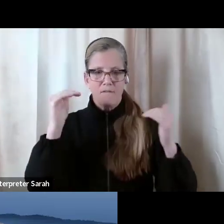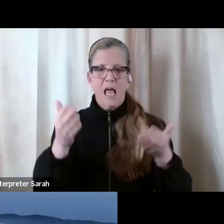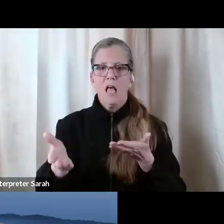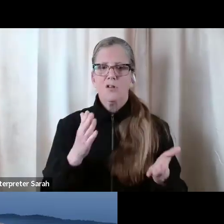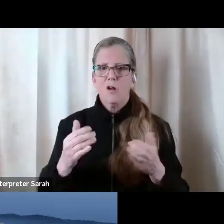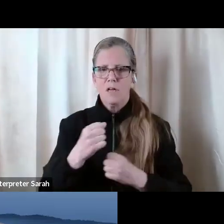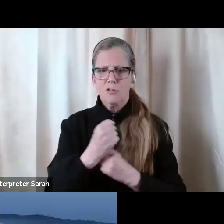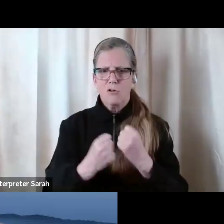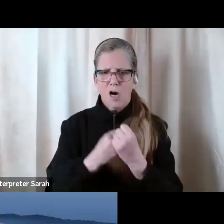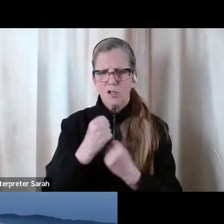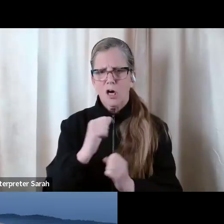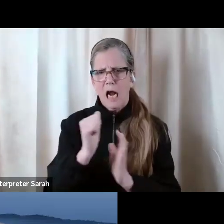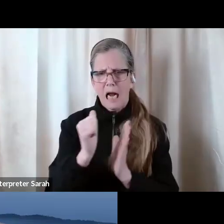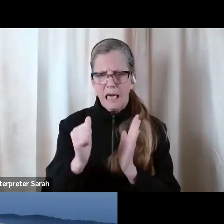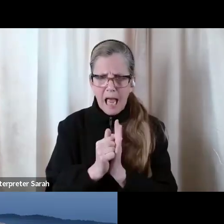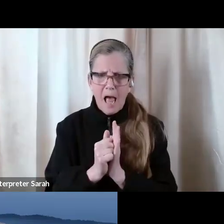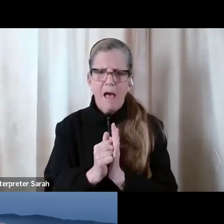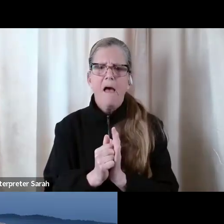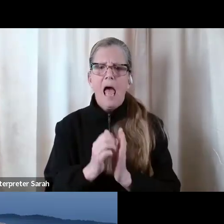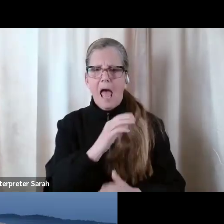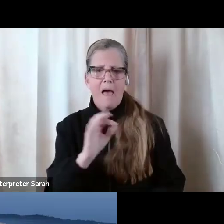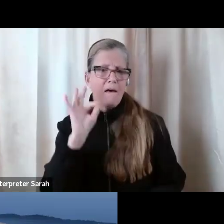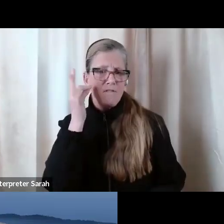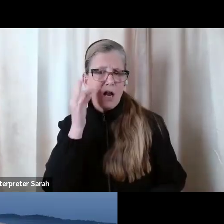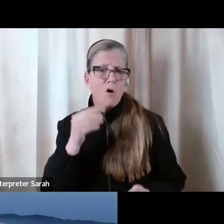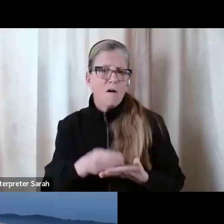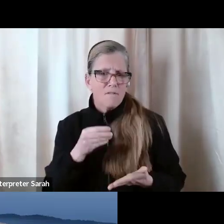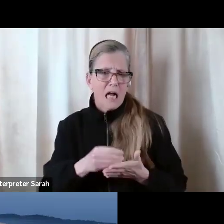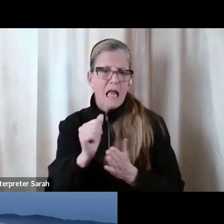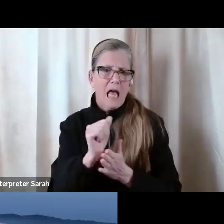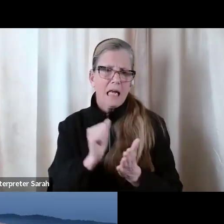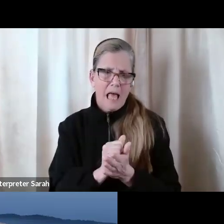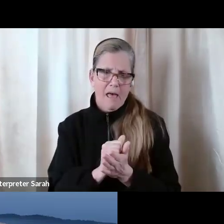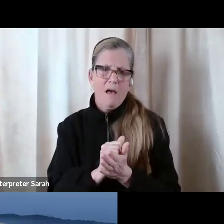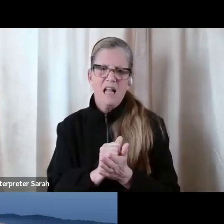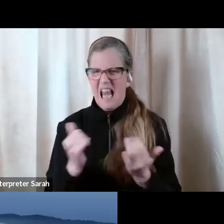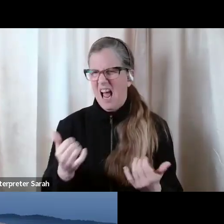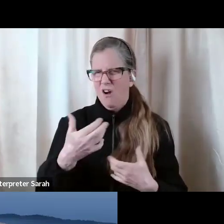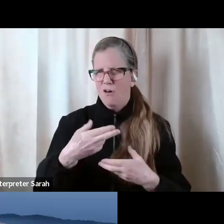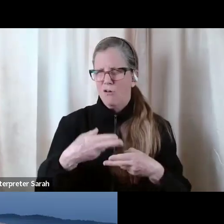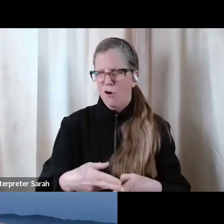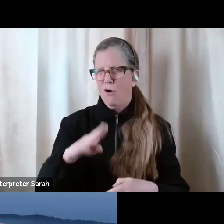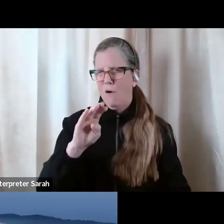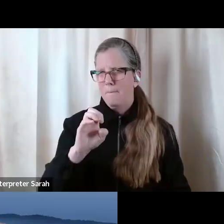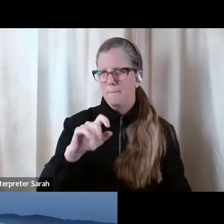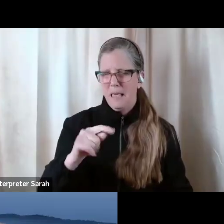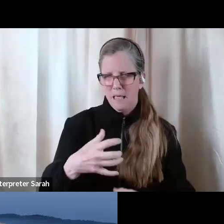BEAD. There's a lot of effort afoot there. So that's probably something that we